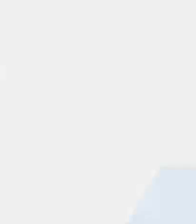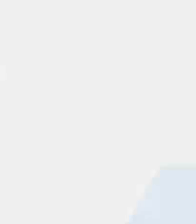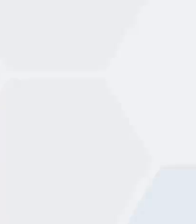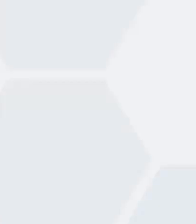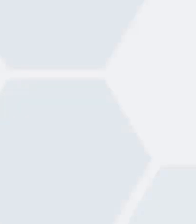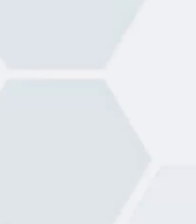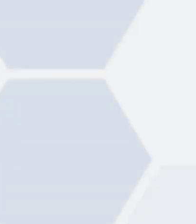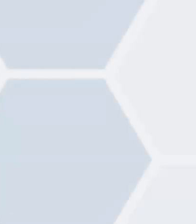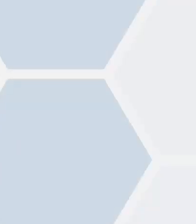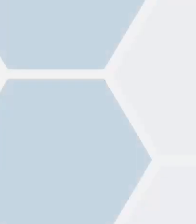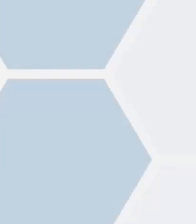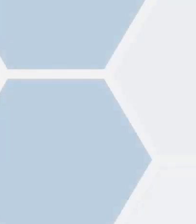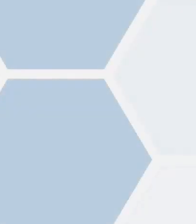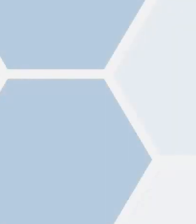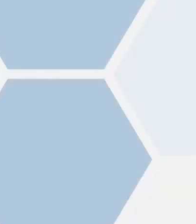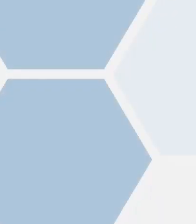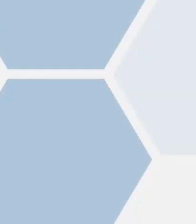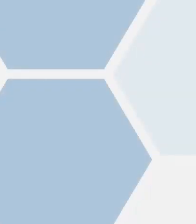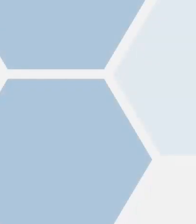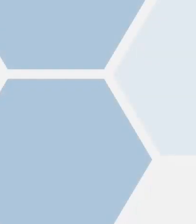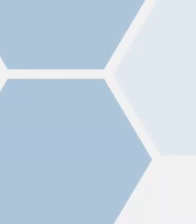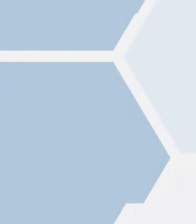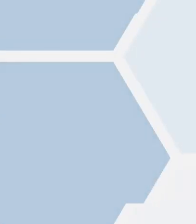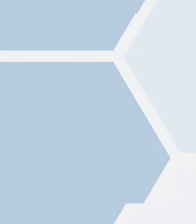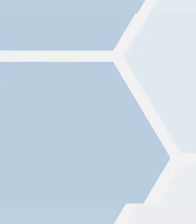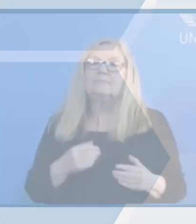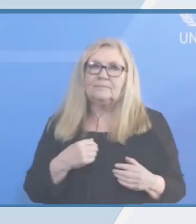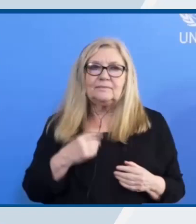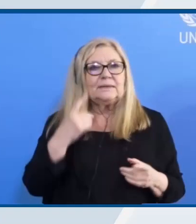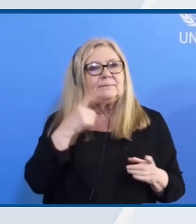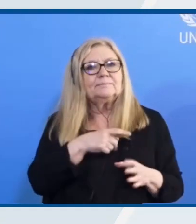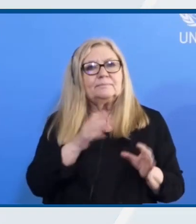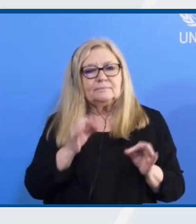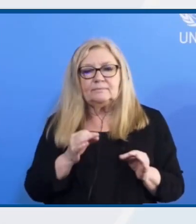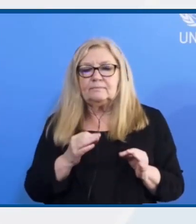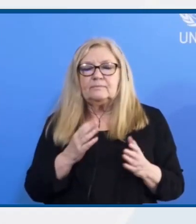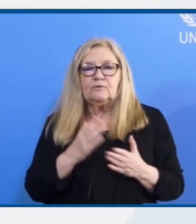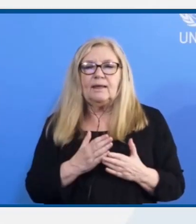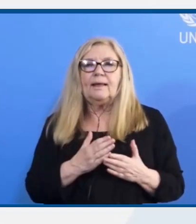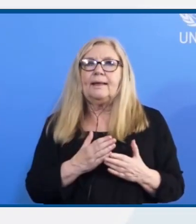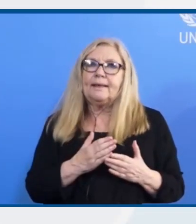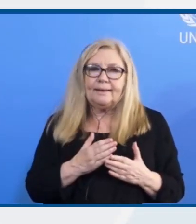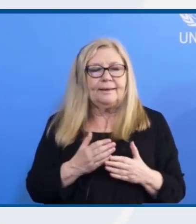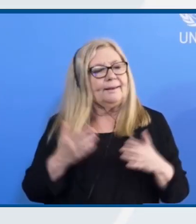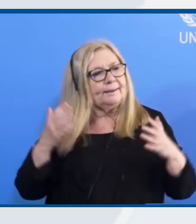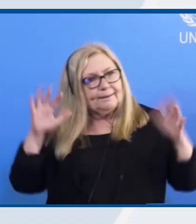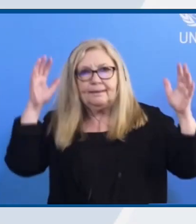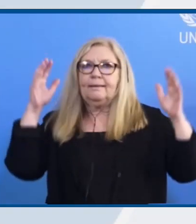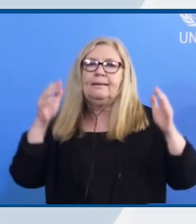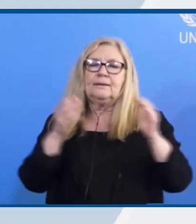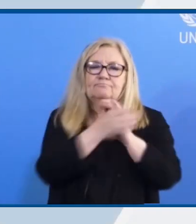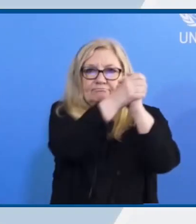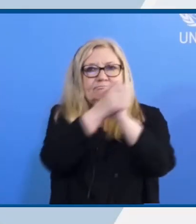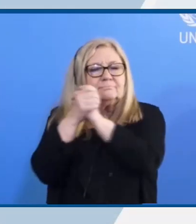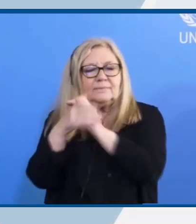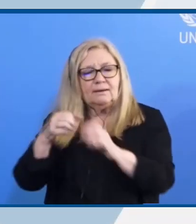Absolutely, absolutely. Godabra is terribly inspiring, very, very inspiring. Congratulations for the efforts, because